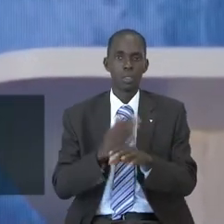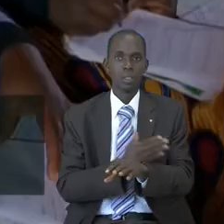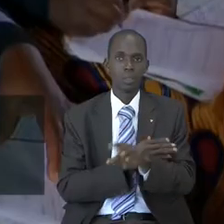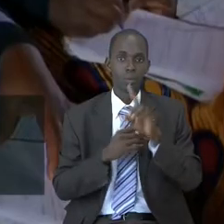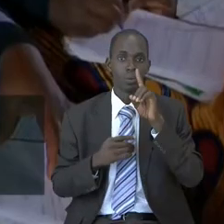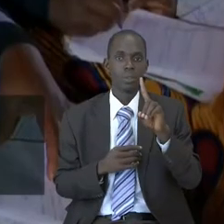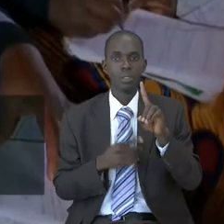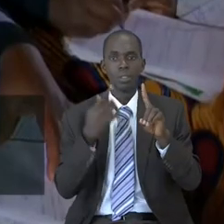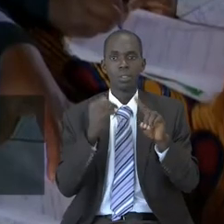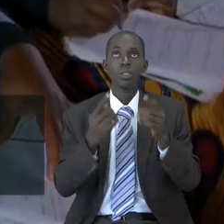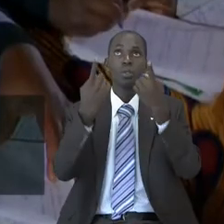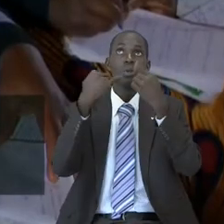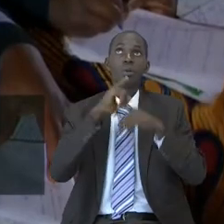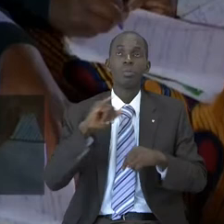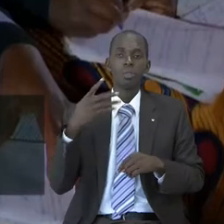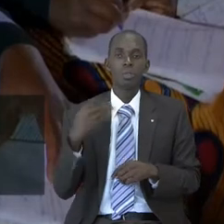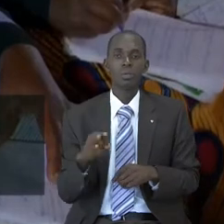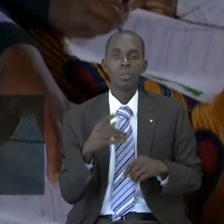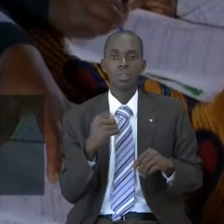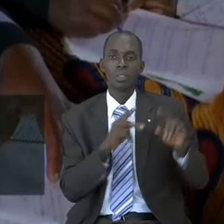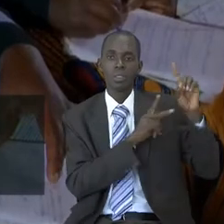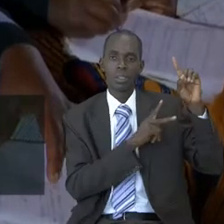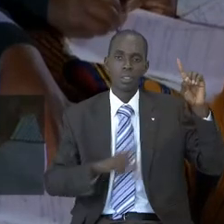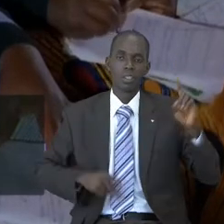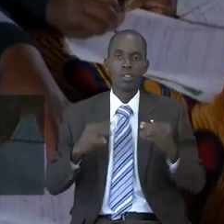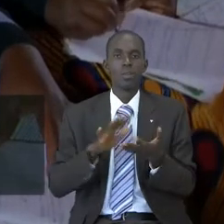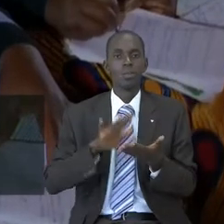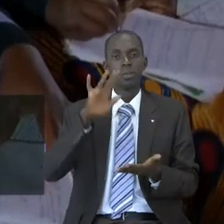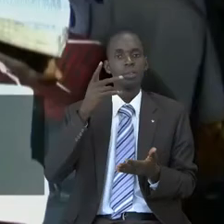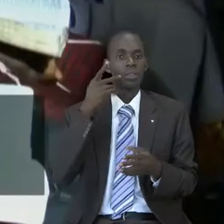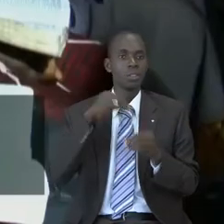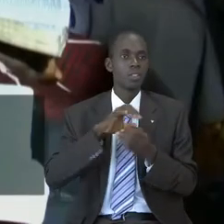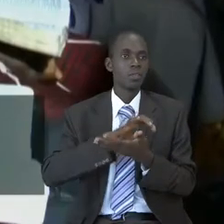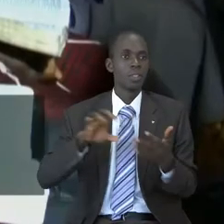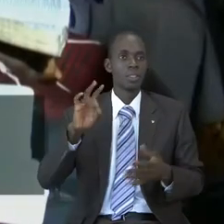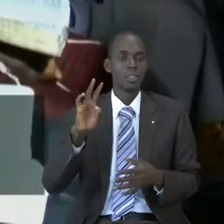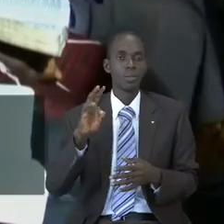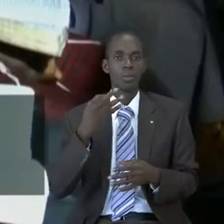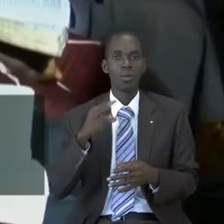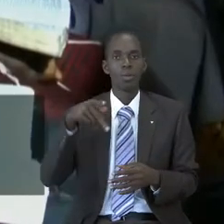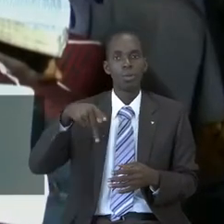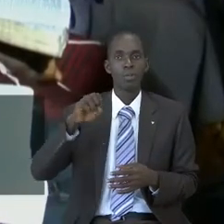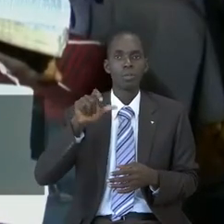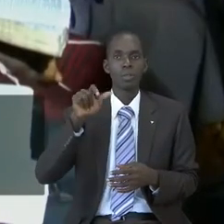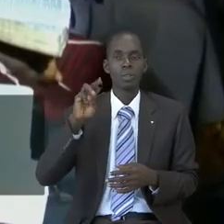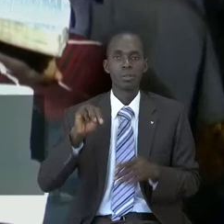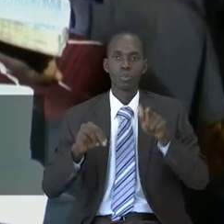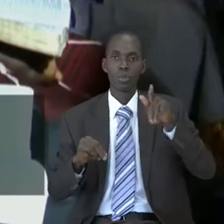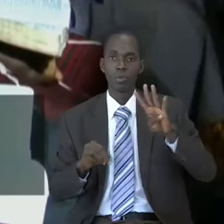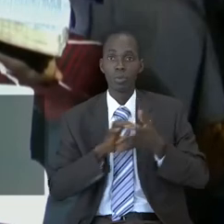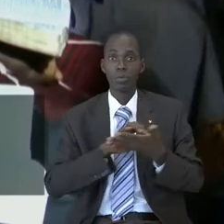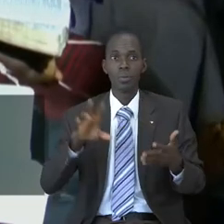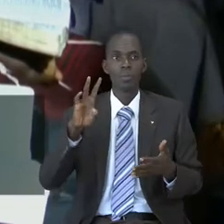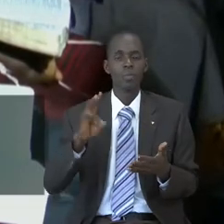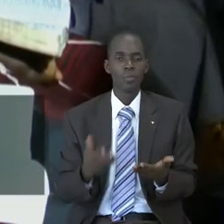one, the coming of the King of glory. Verse 7 of Psalm 24, lift